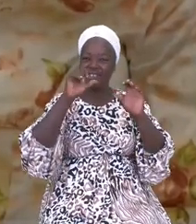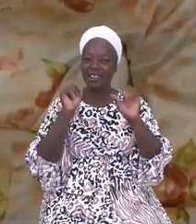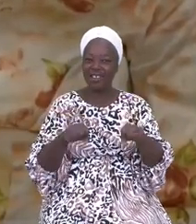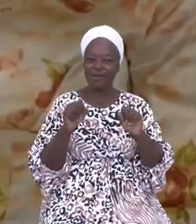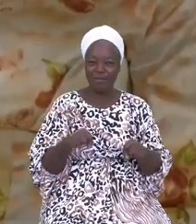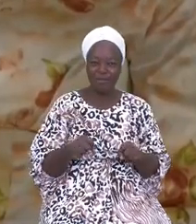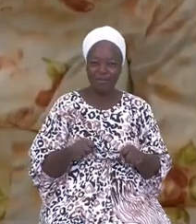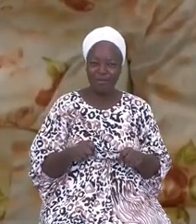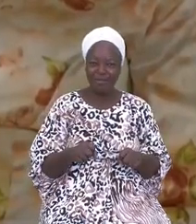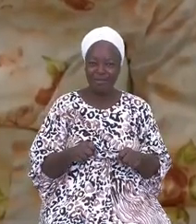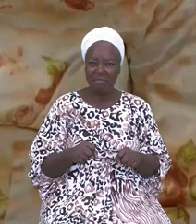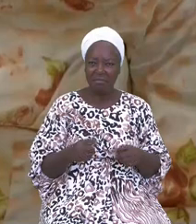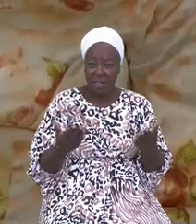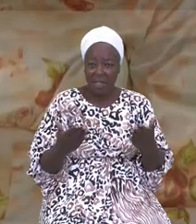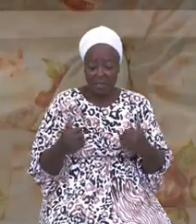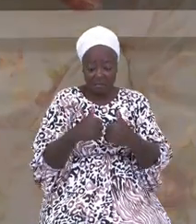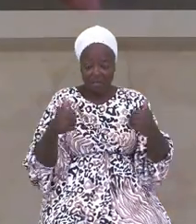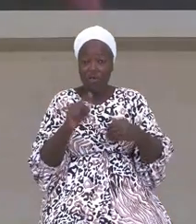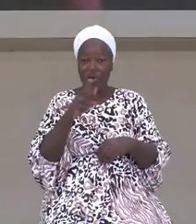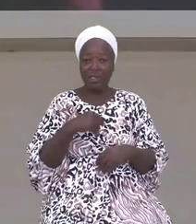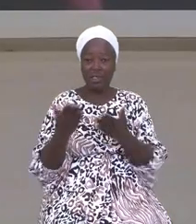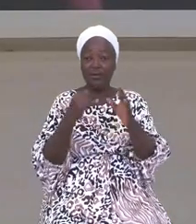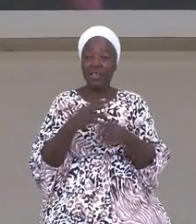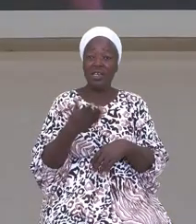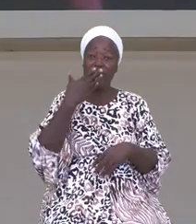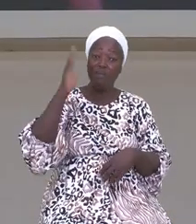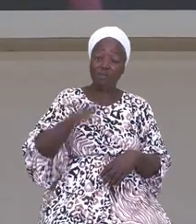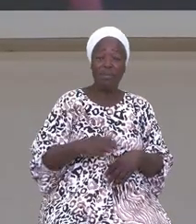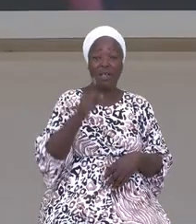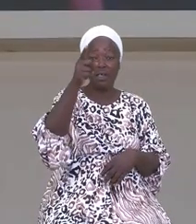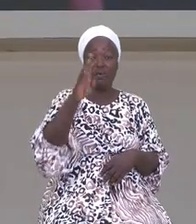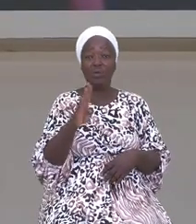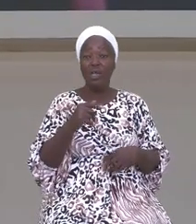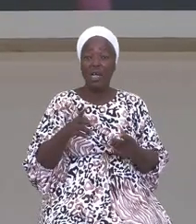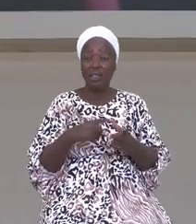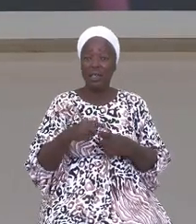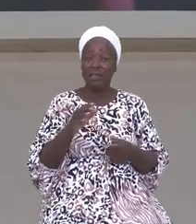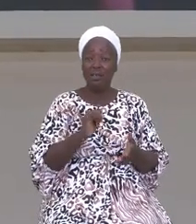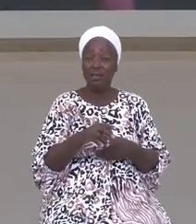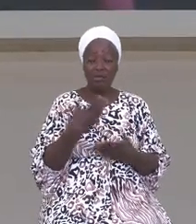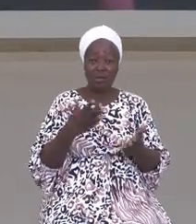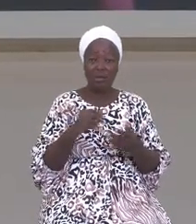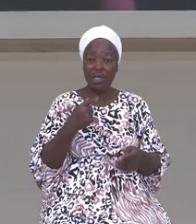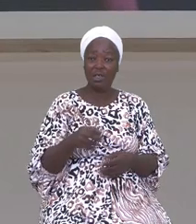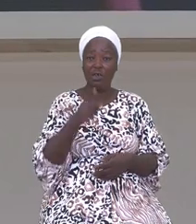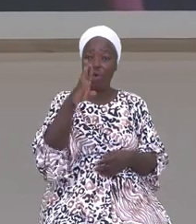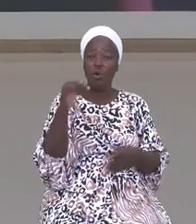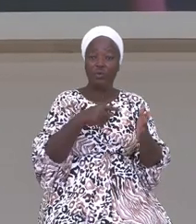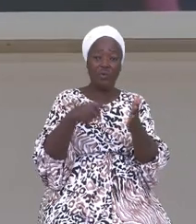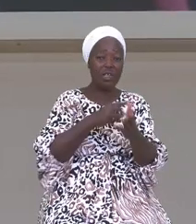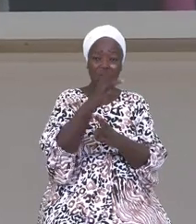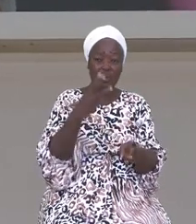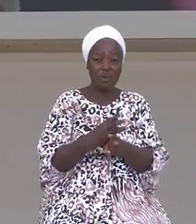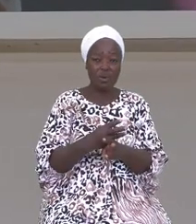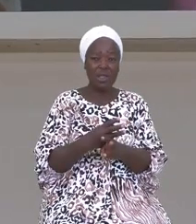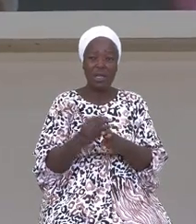you're serving a strange God, except you're serving a God, the God of this world, if you're serving the